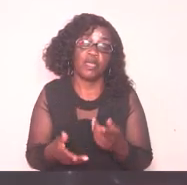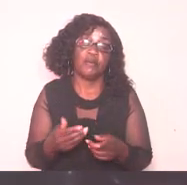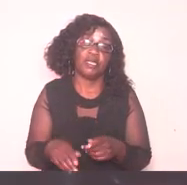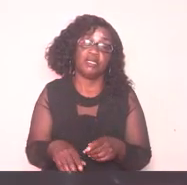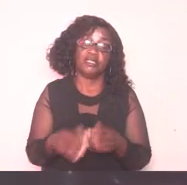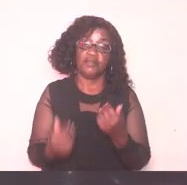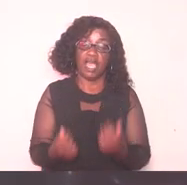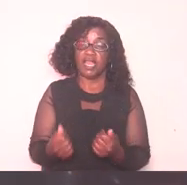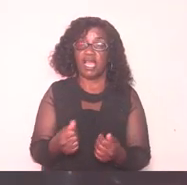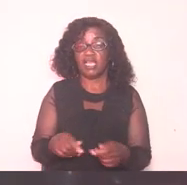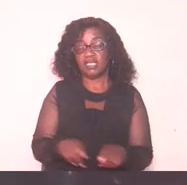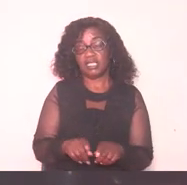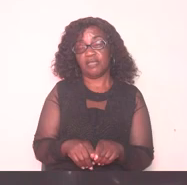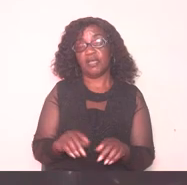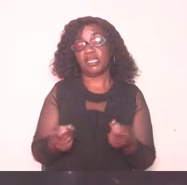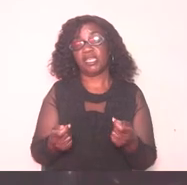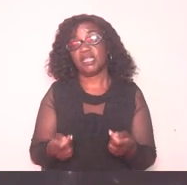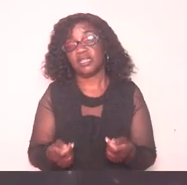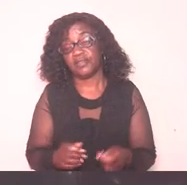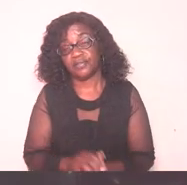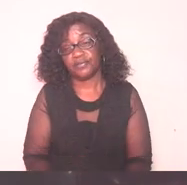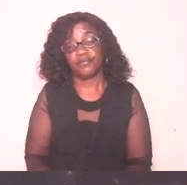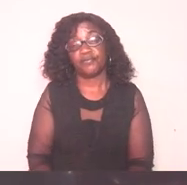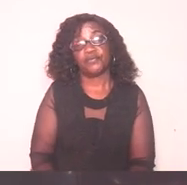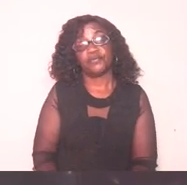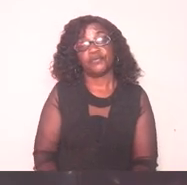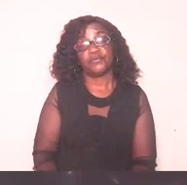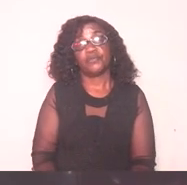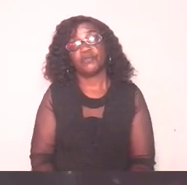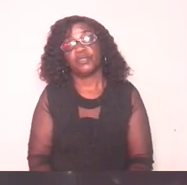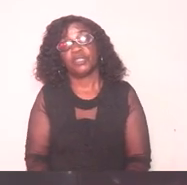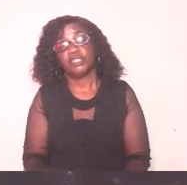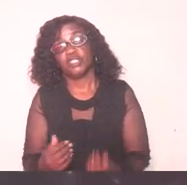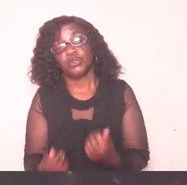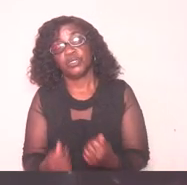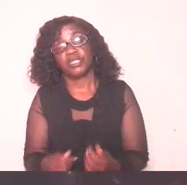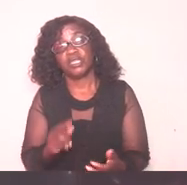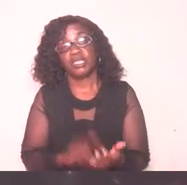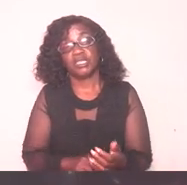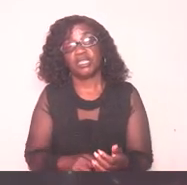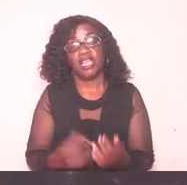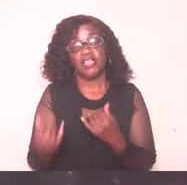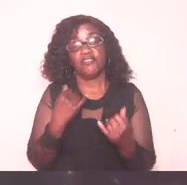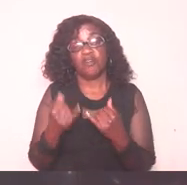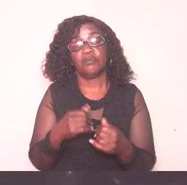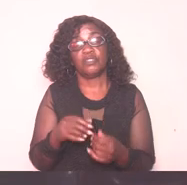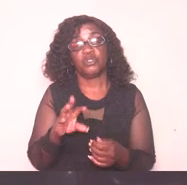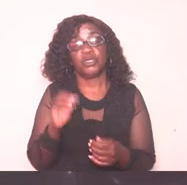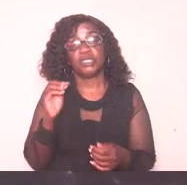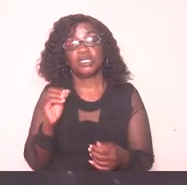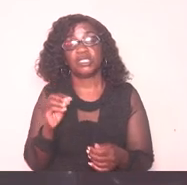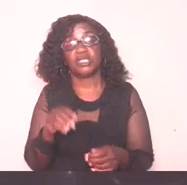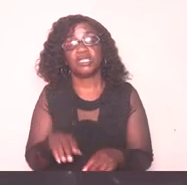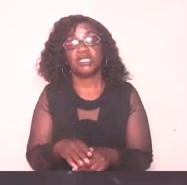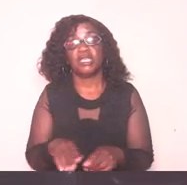end. But the next they say, we think like, what you also say is like, we like these children are not in a position to make informed decision. That's where the extension comes